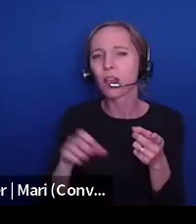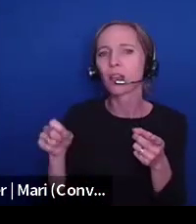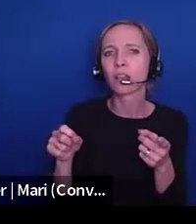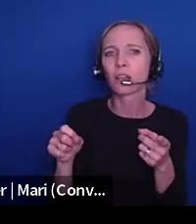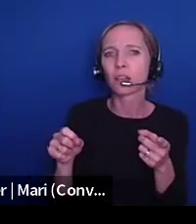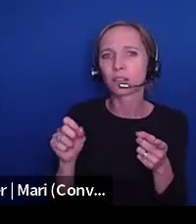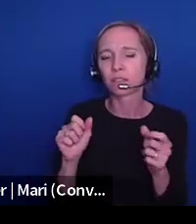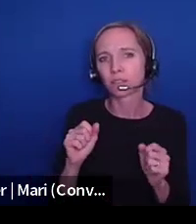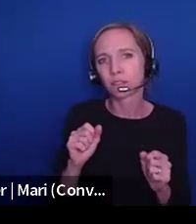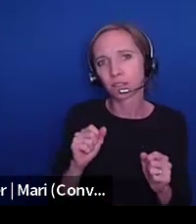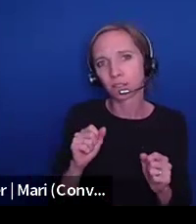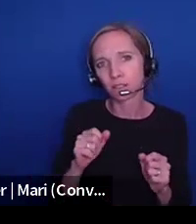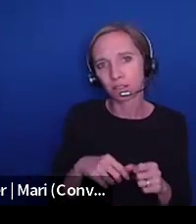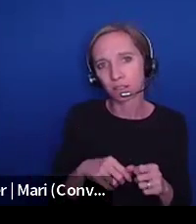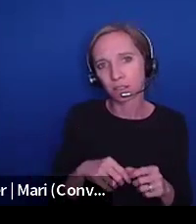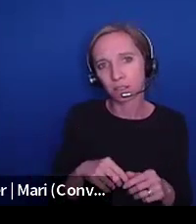Yes.